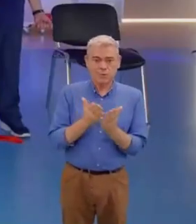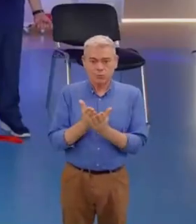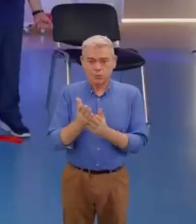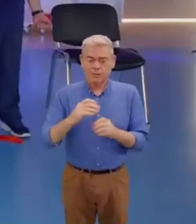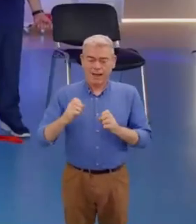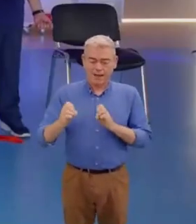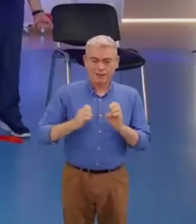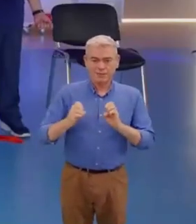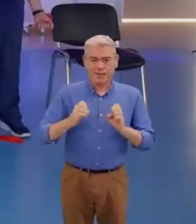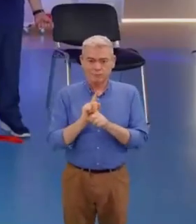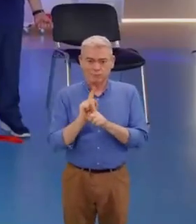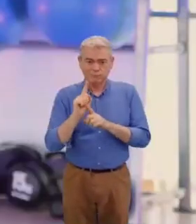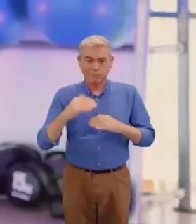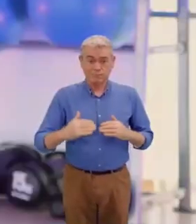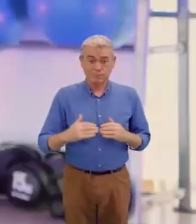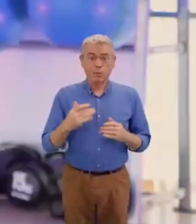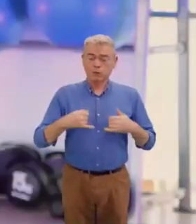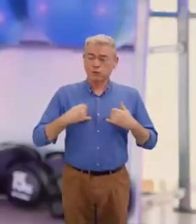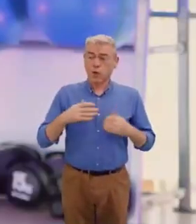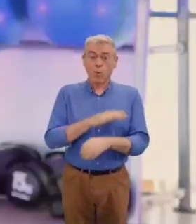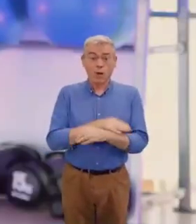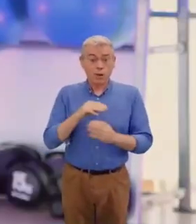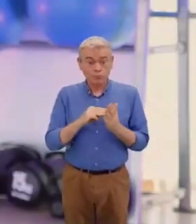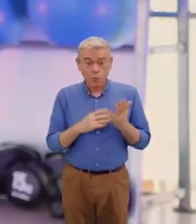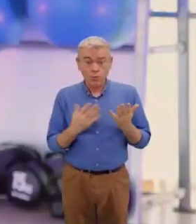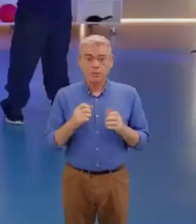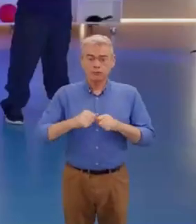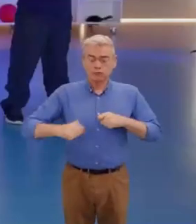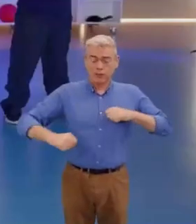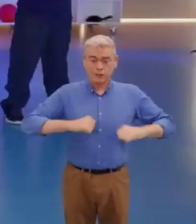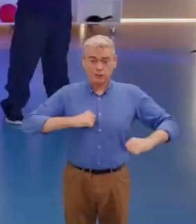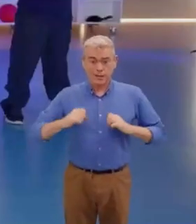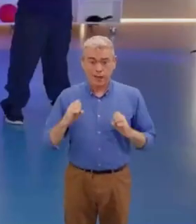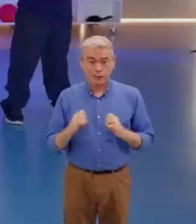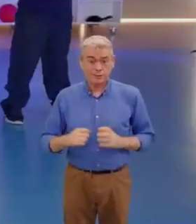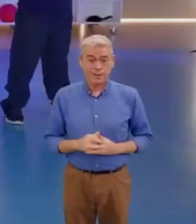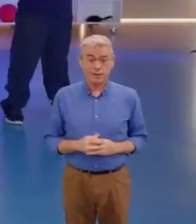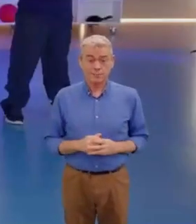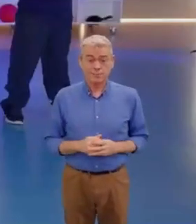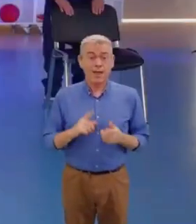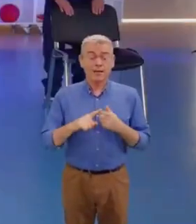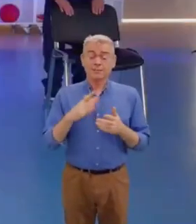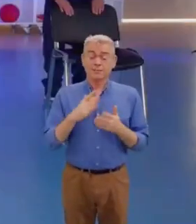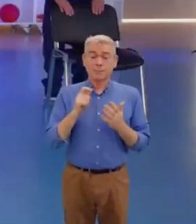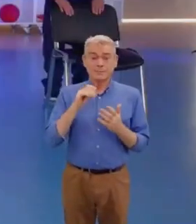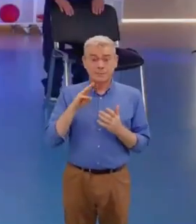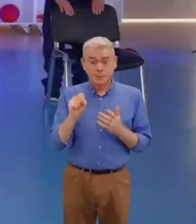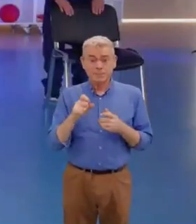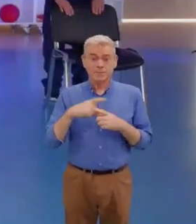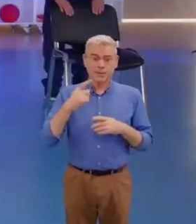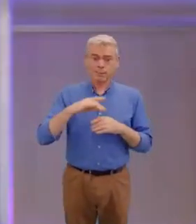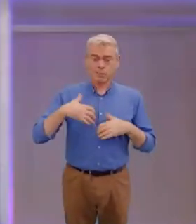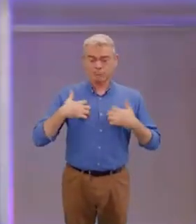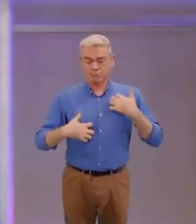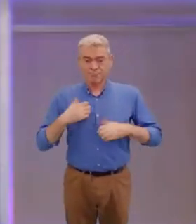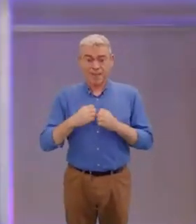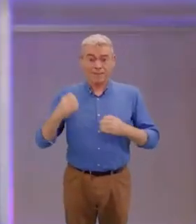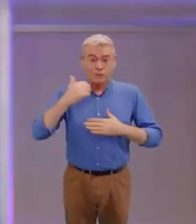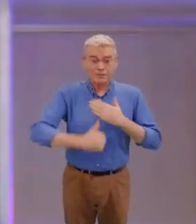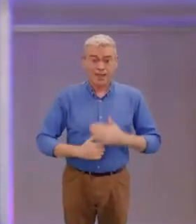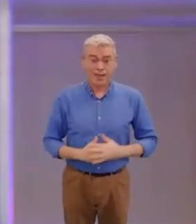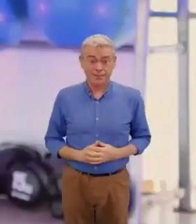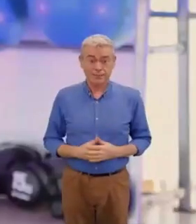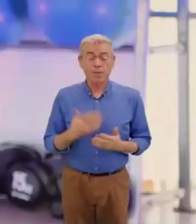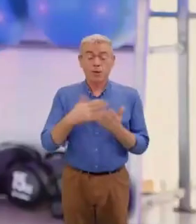to gradually increase your physical activity. You'll enjoy a walking program, strengthening exercises, and simple tips and tricks to keep you